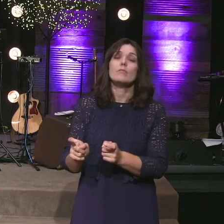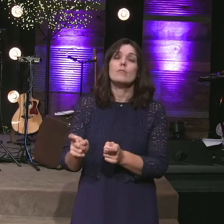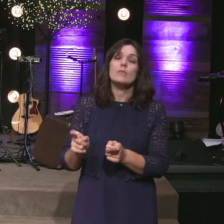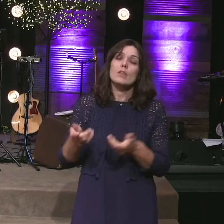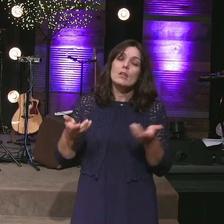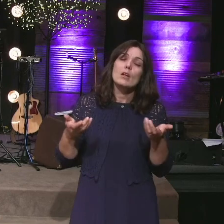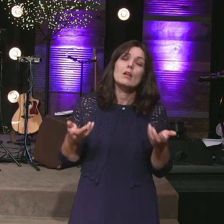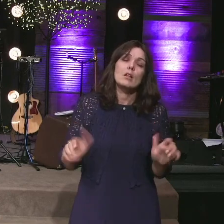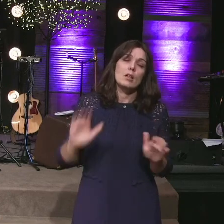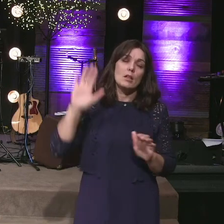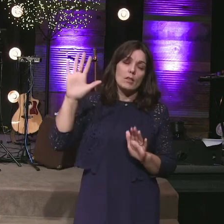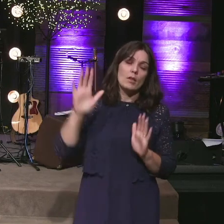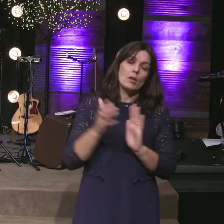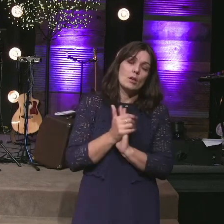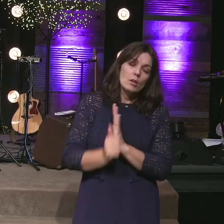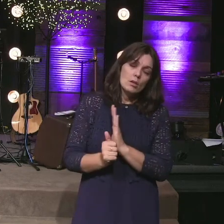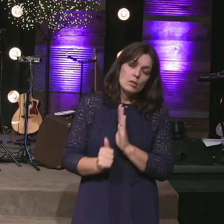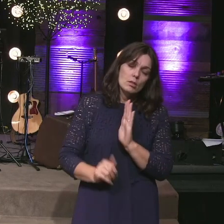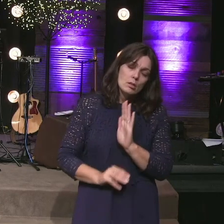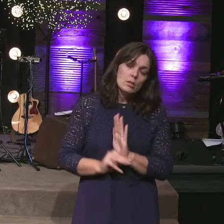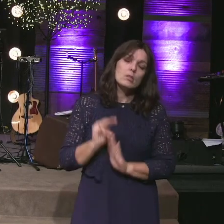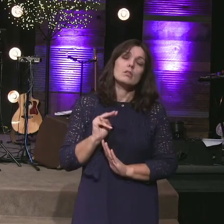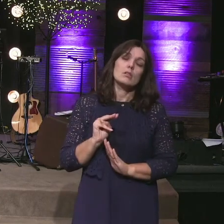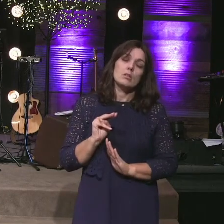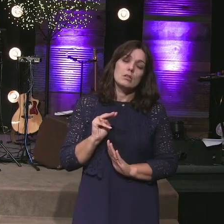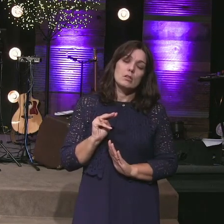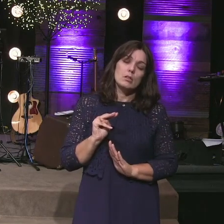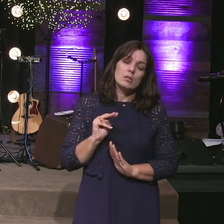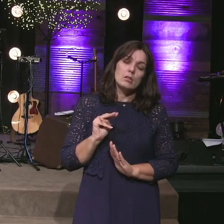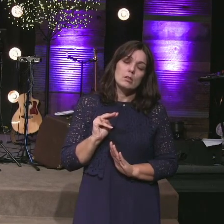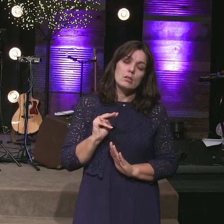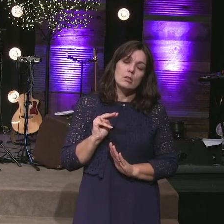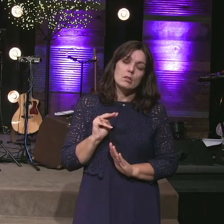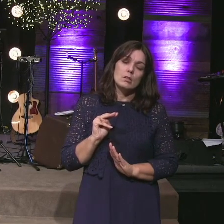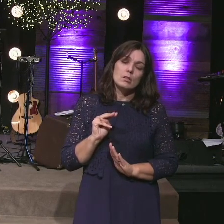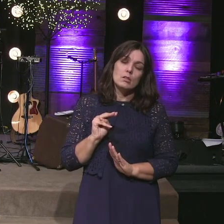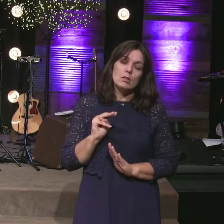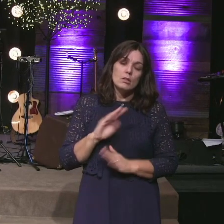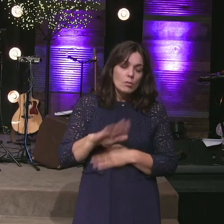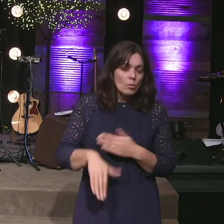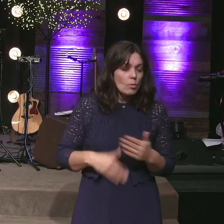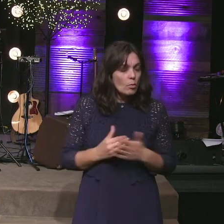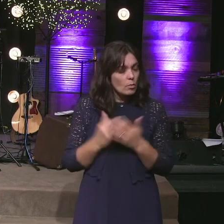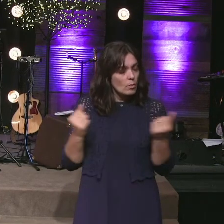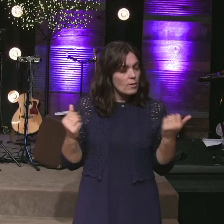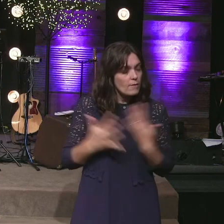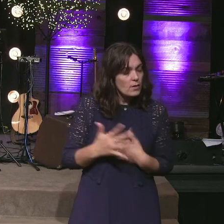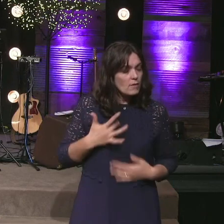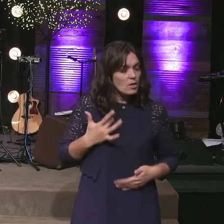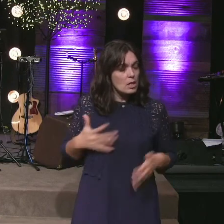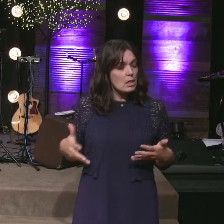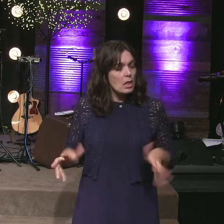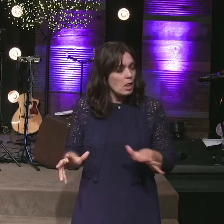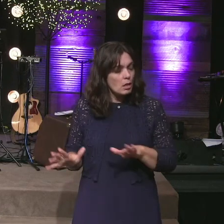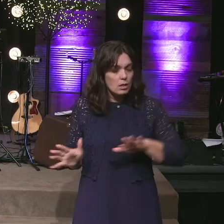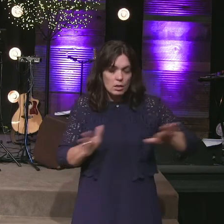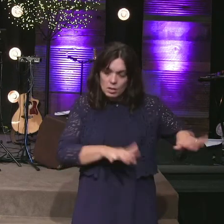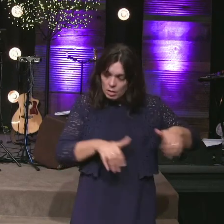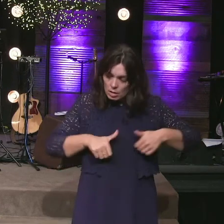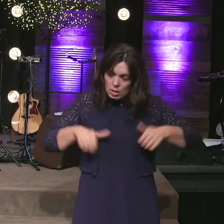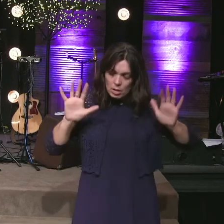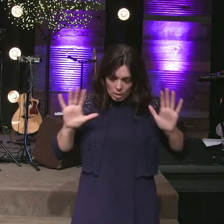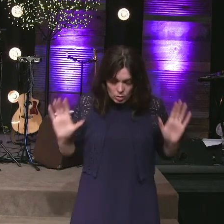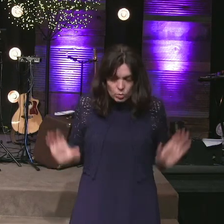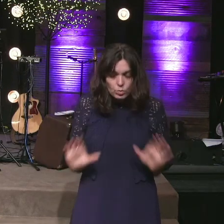up and cause them, Father, to lay aside fear and timidity and to do the work, Father,